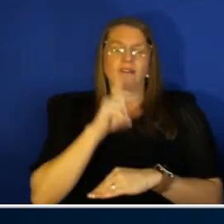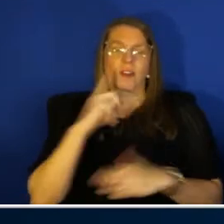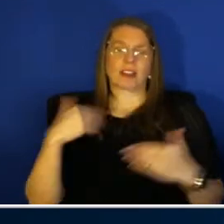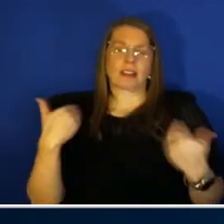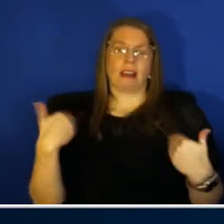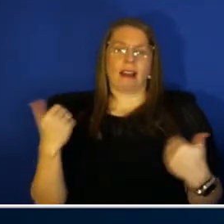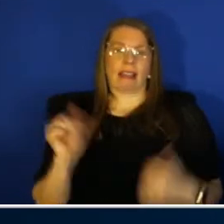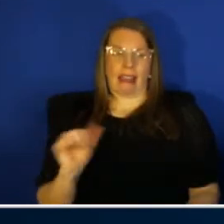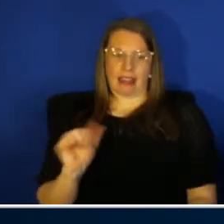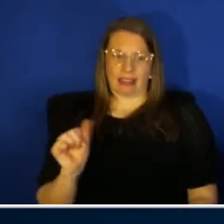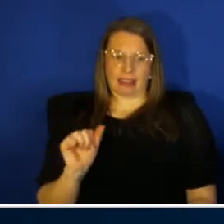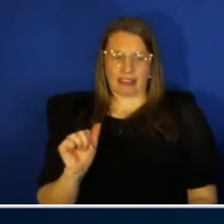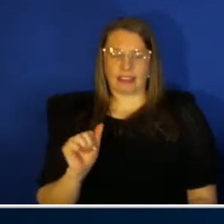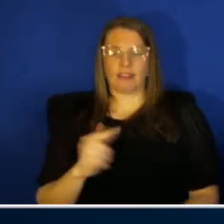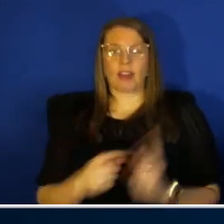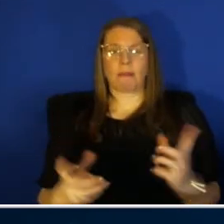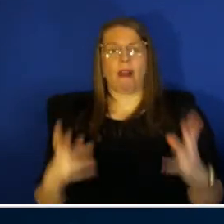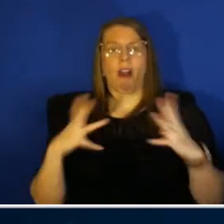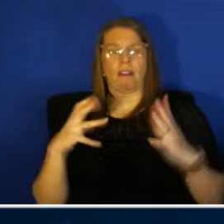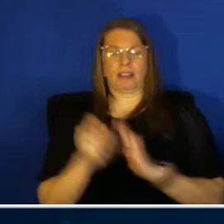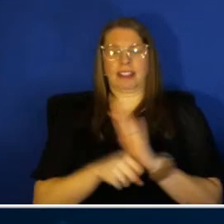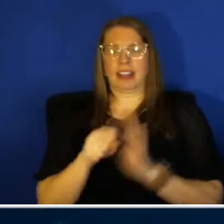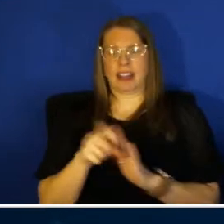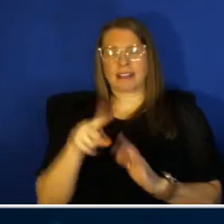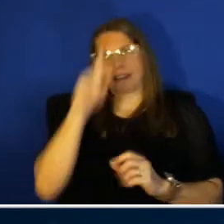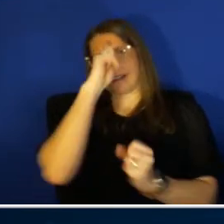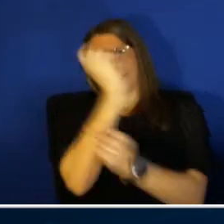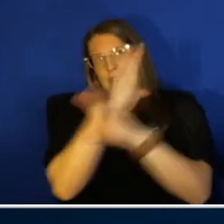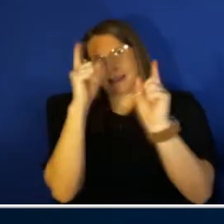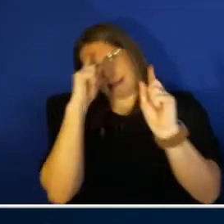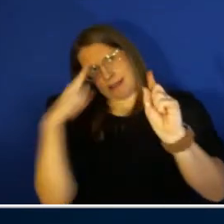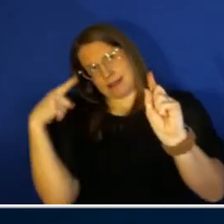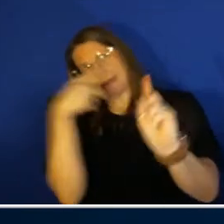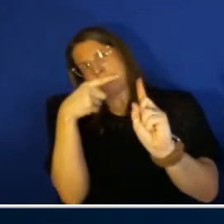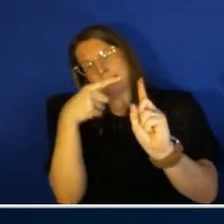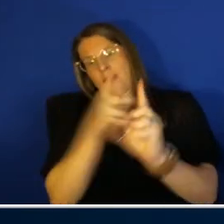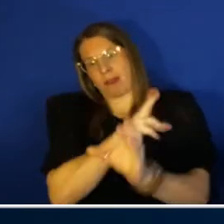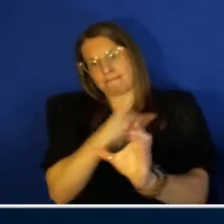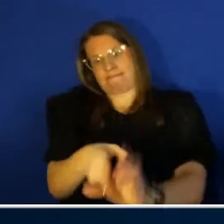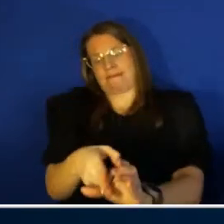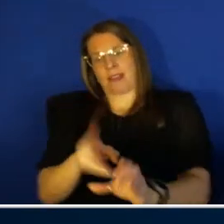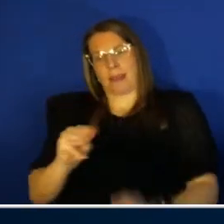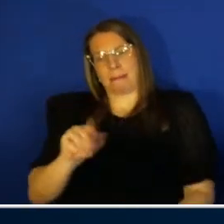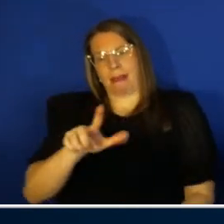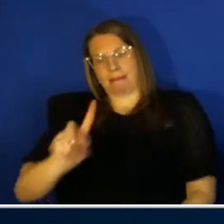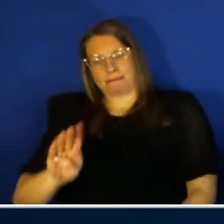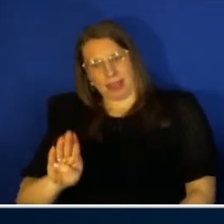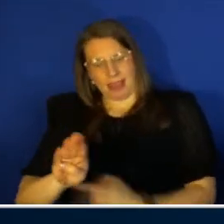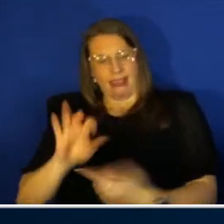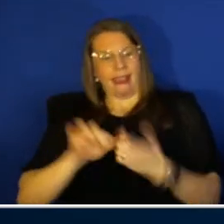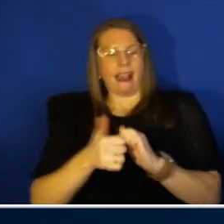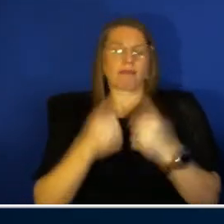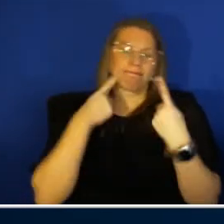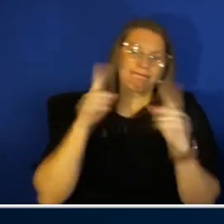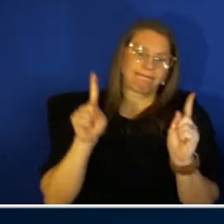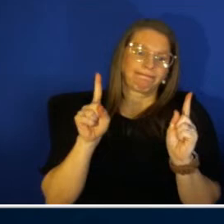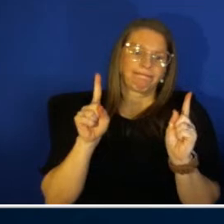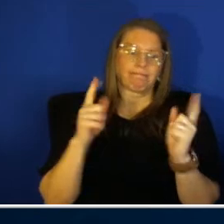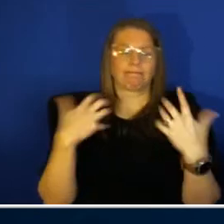off season as well? They have big dreams of the big leagues. How can we make sure to keep them fit and healthy?